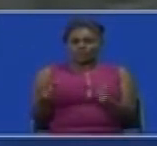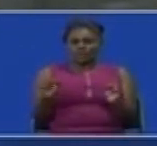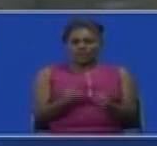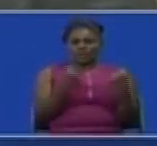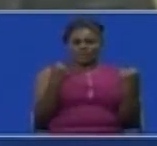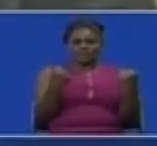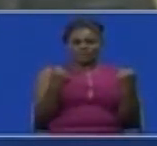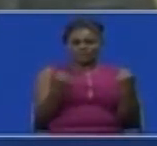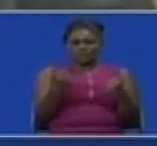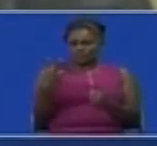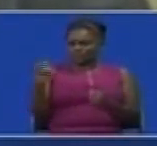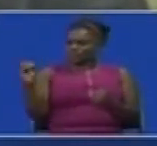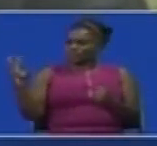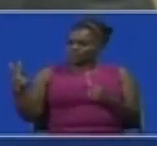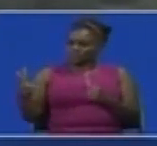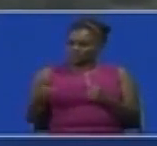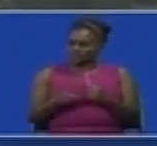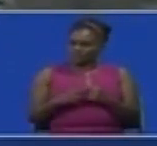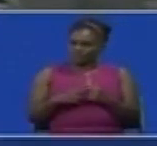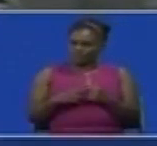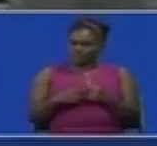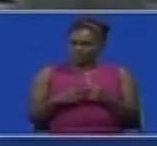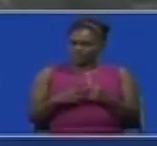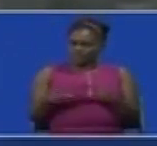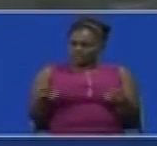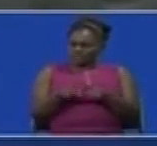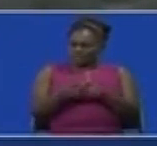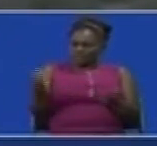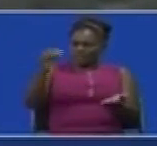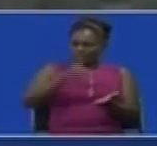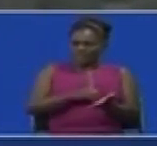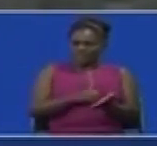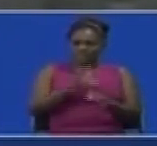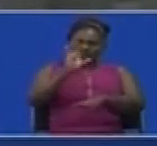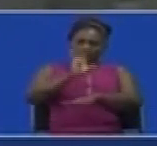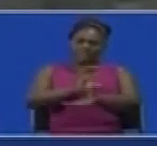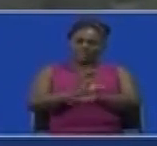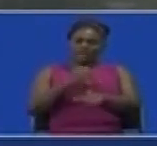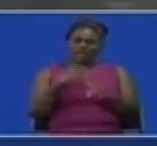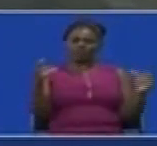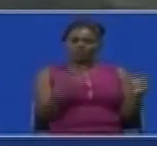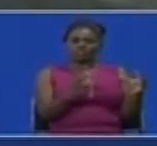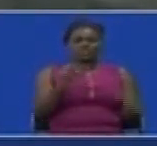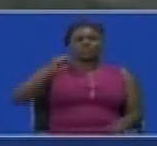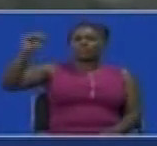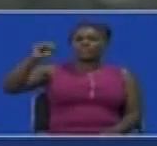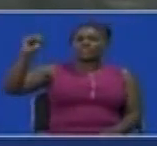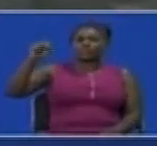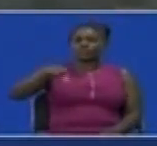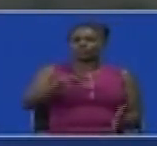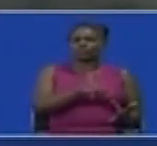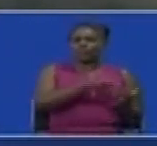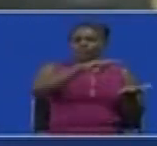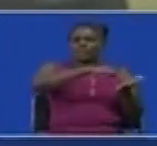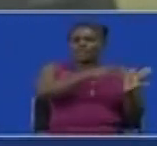in 2007. And we having a repeat of a situation where the church is taking a political stand, which in essence